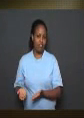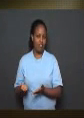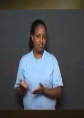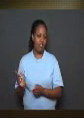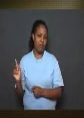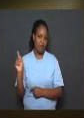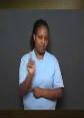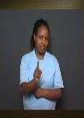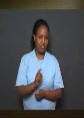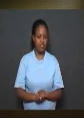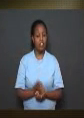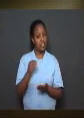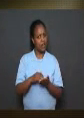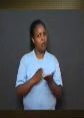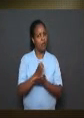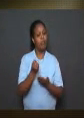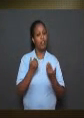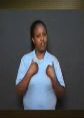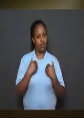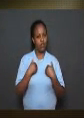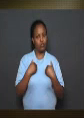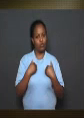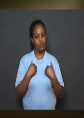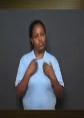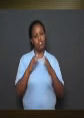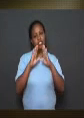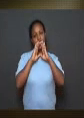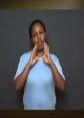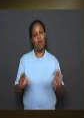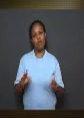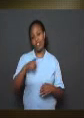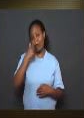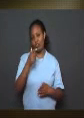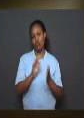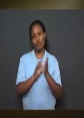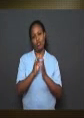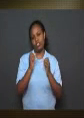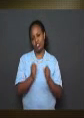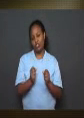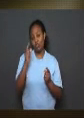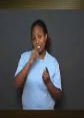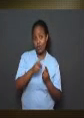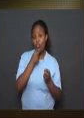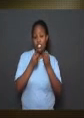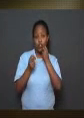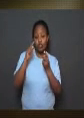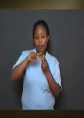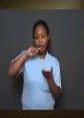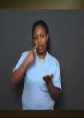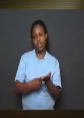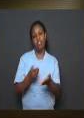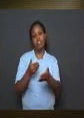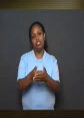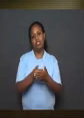hours. You also have the right to be presumed innocent until proven guilty.